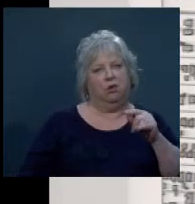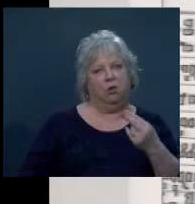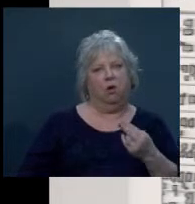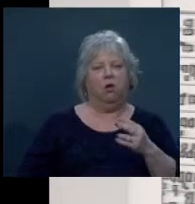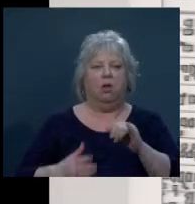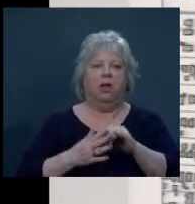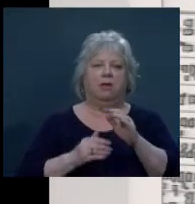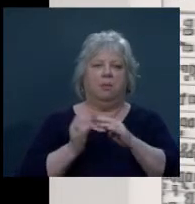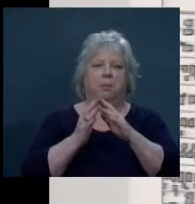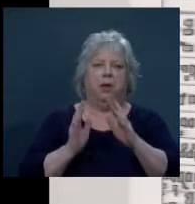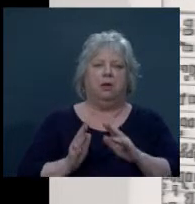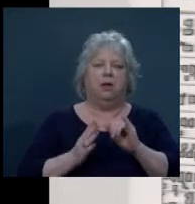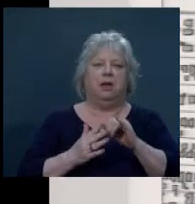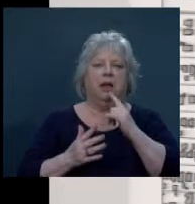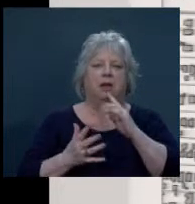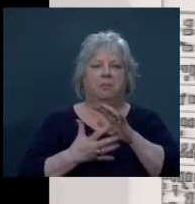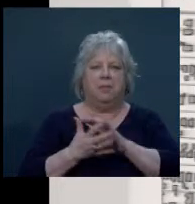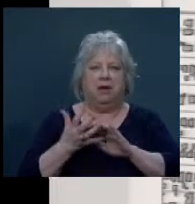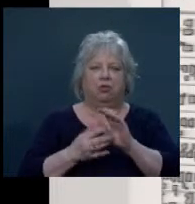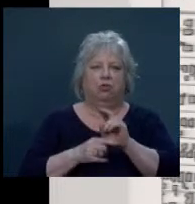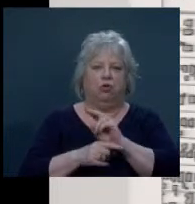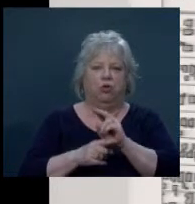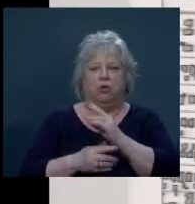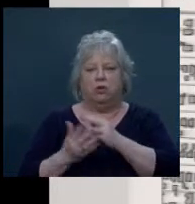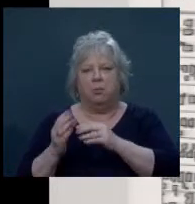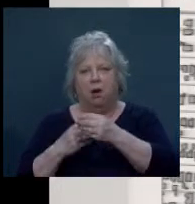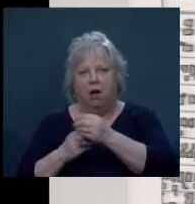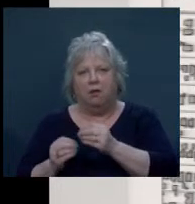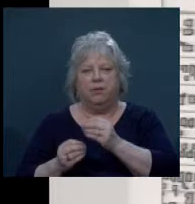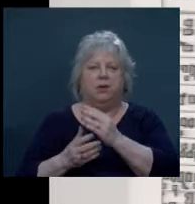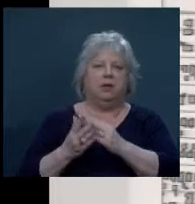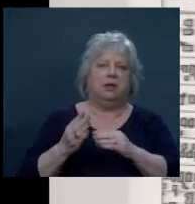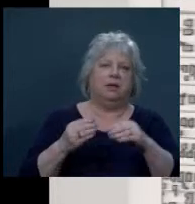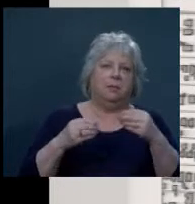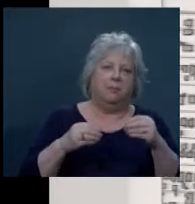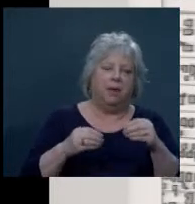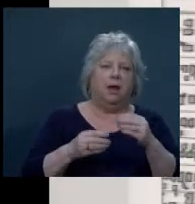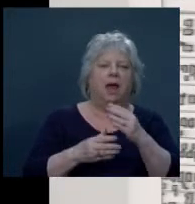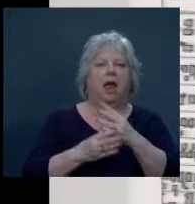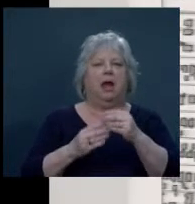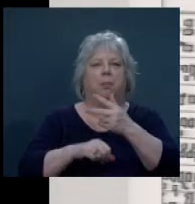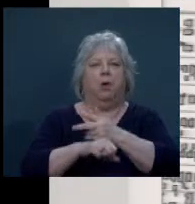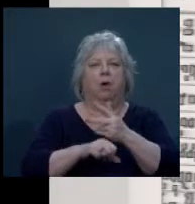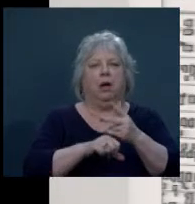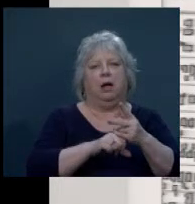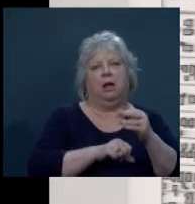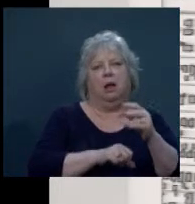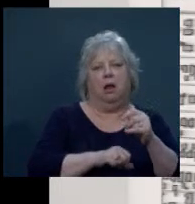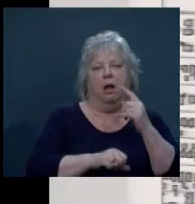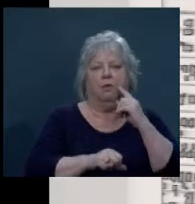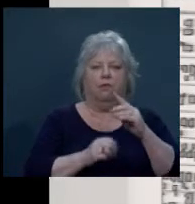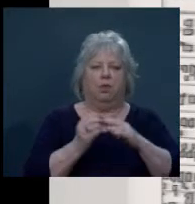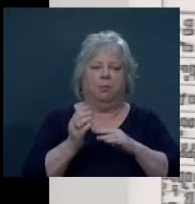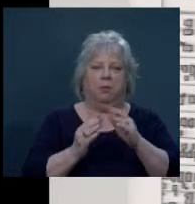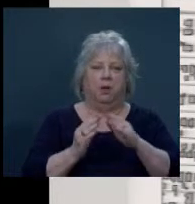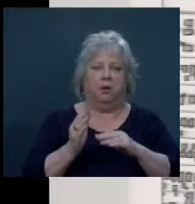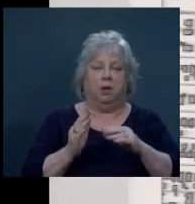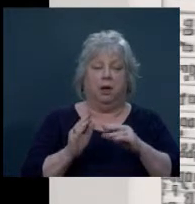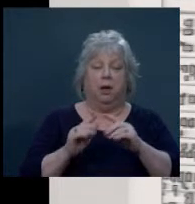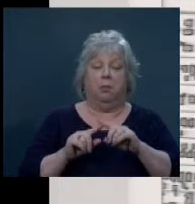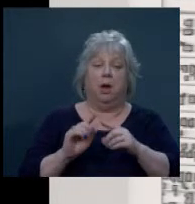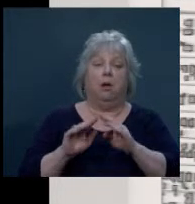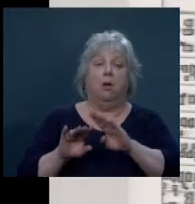is a mixed-use building. It has commercial businesses in it, some offices, and the parking lot for that building. It's shown as office